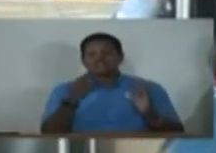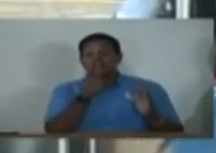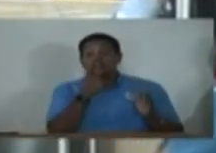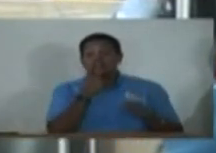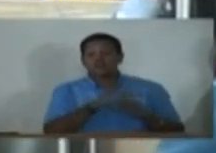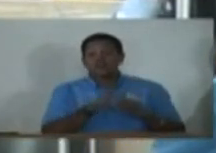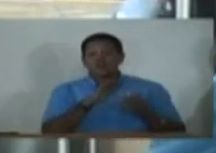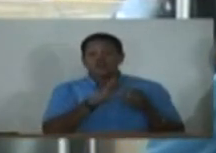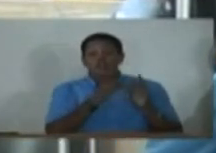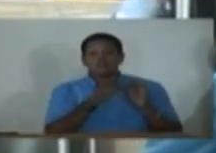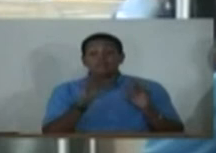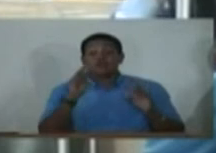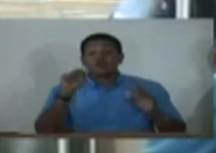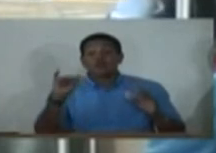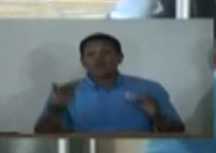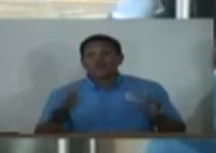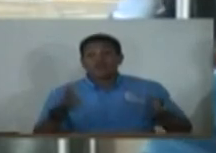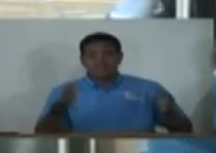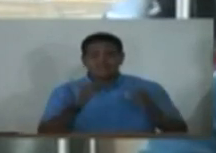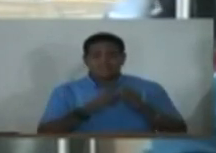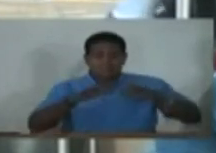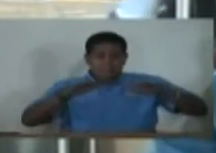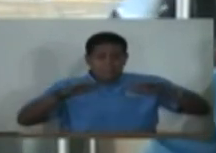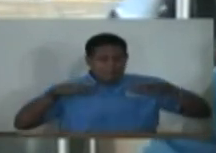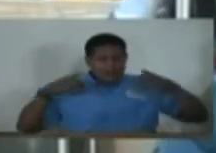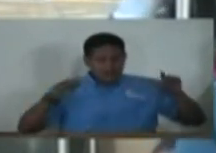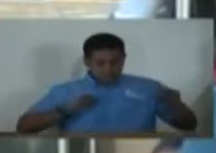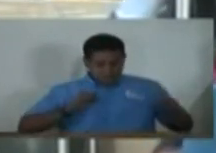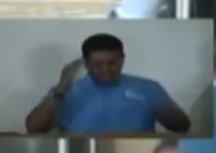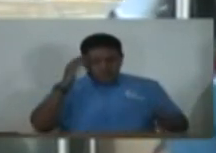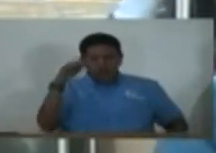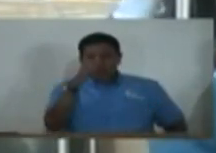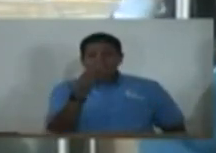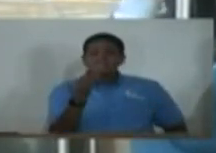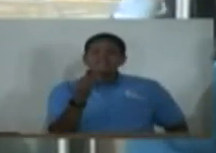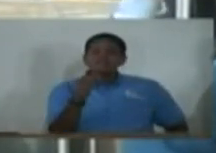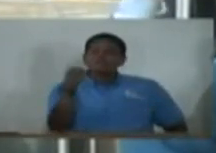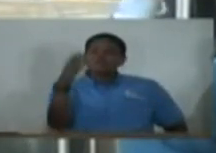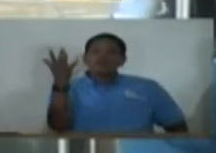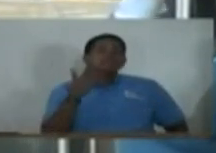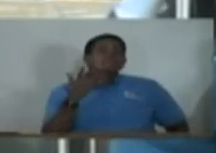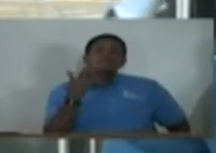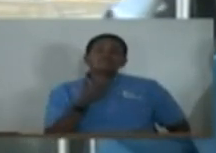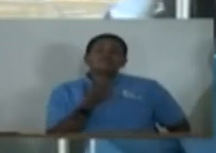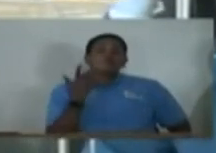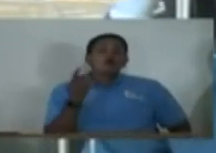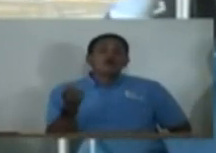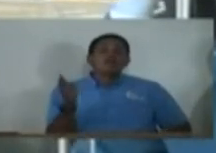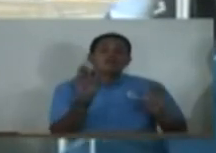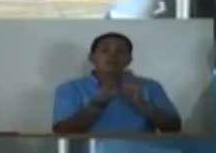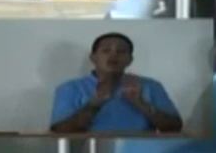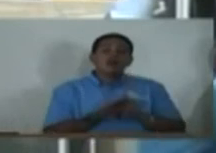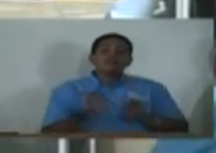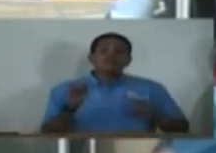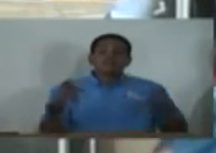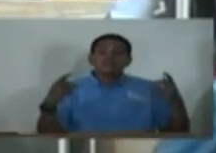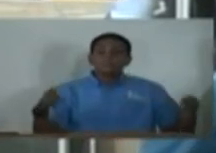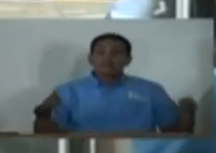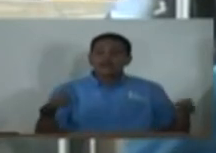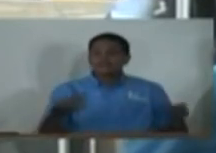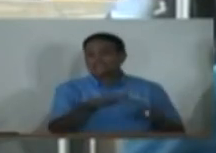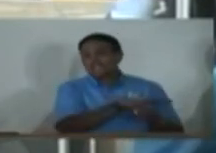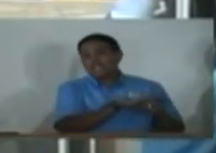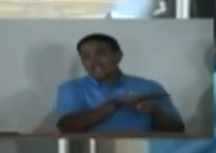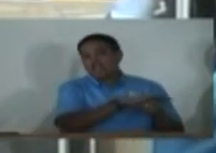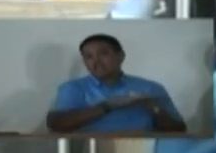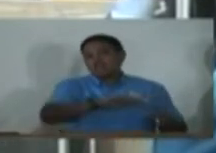Way. And I know they are feeling it, because that is a party central